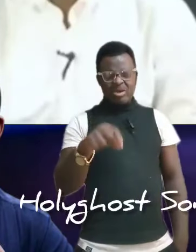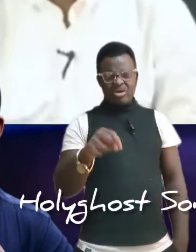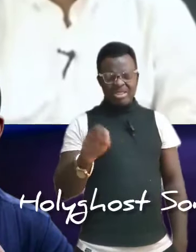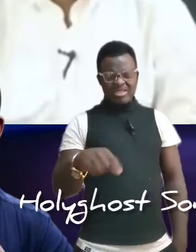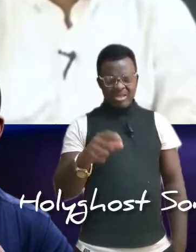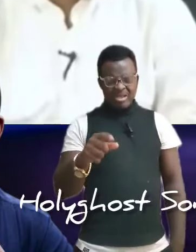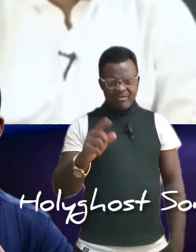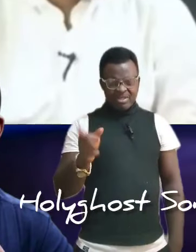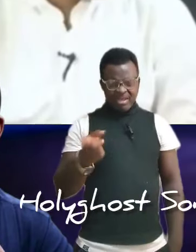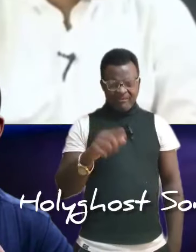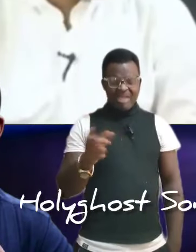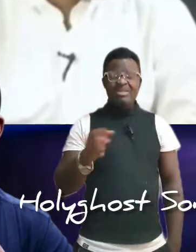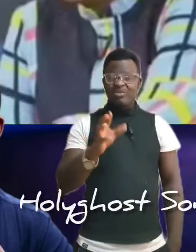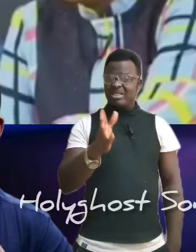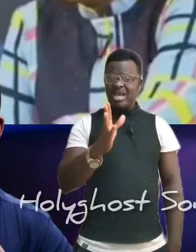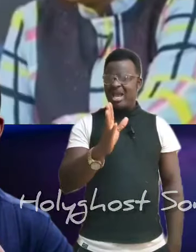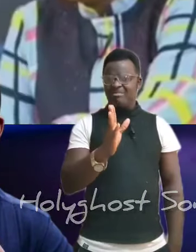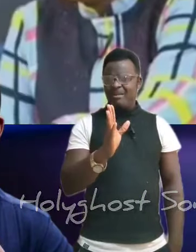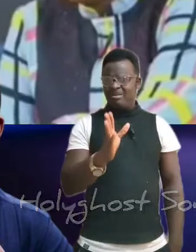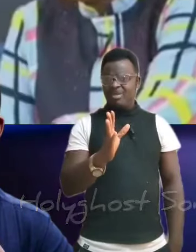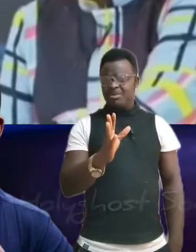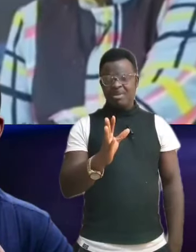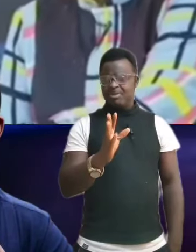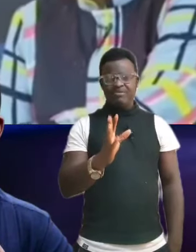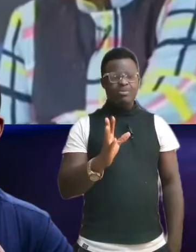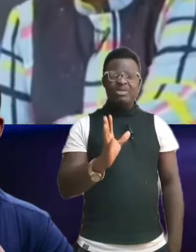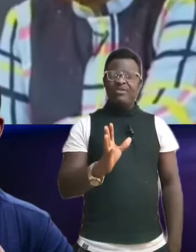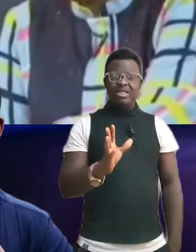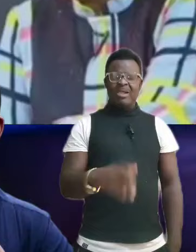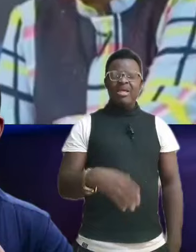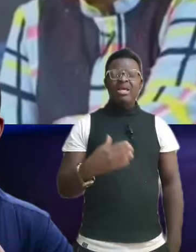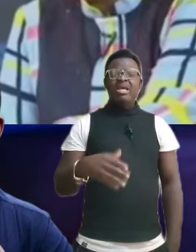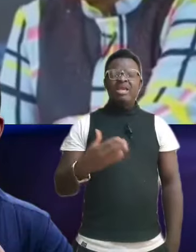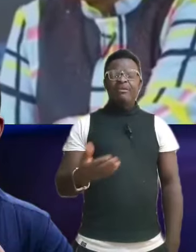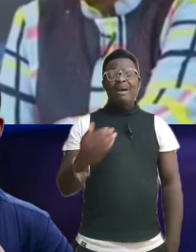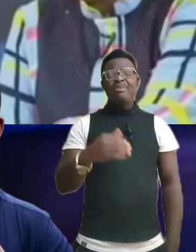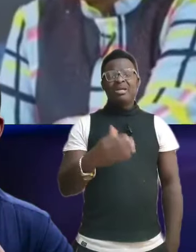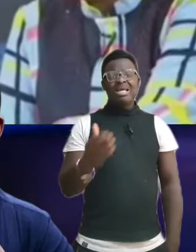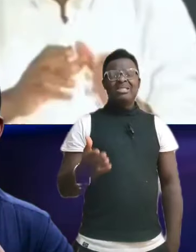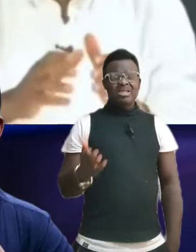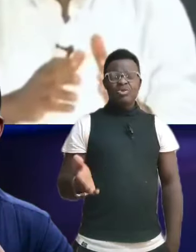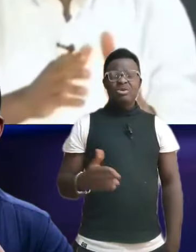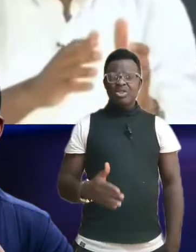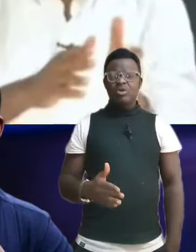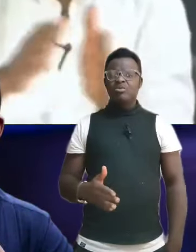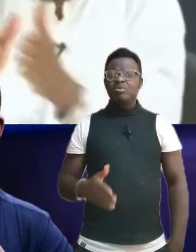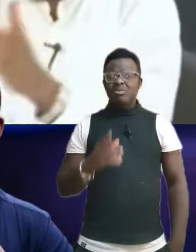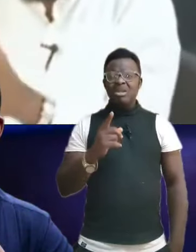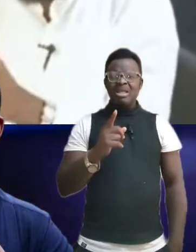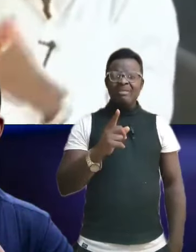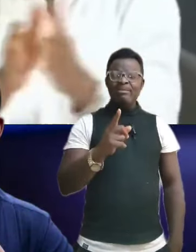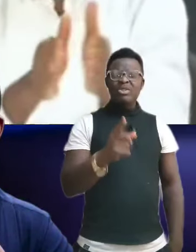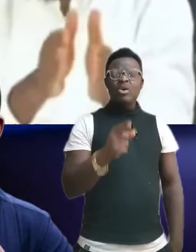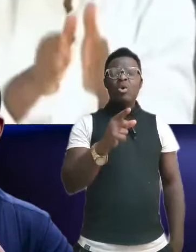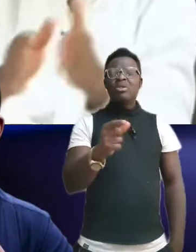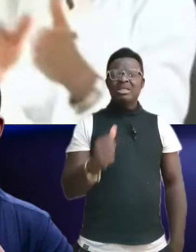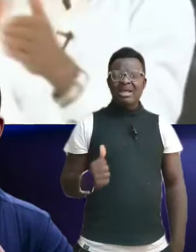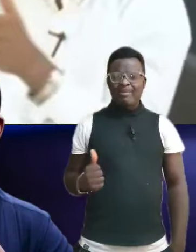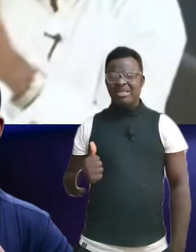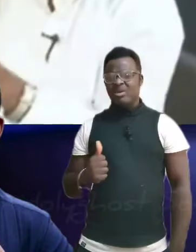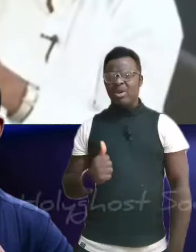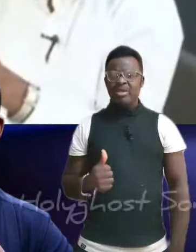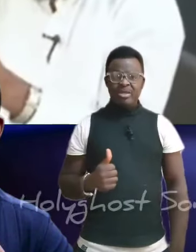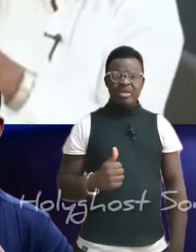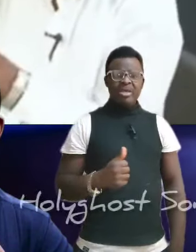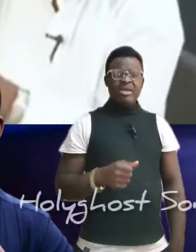How does it look like a protest to unseat the government? Does ending bad government, why should